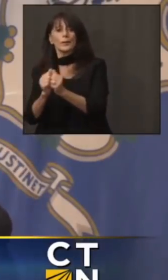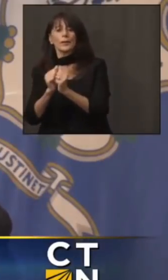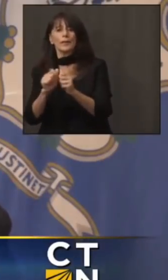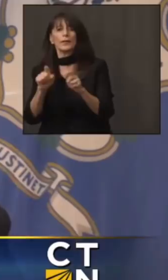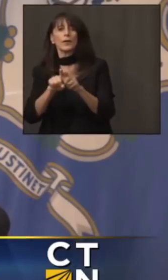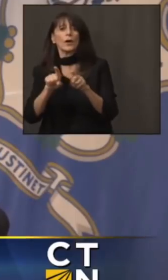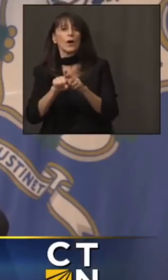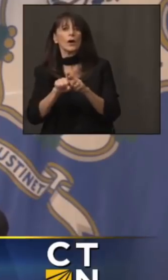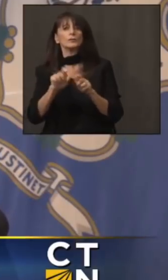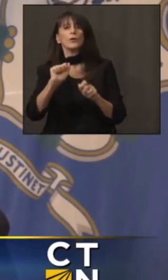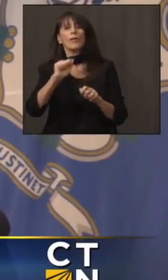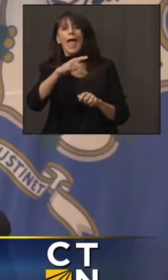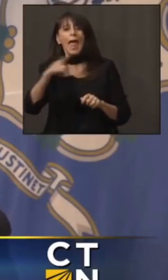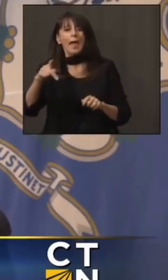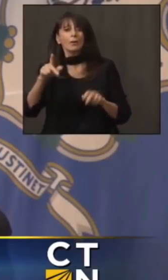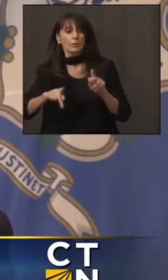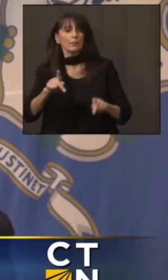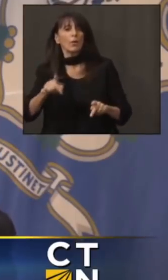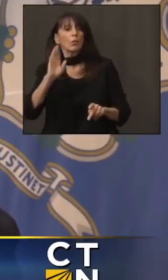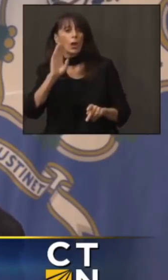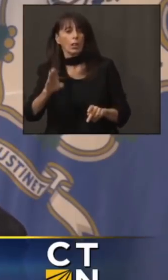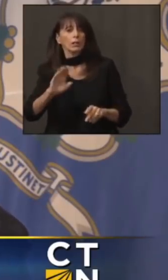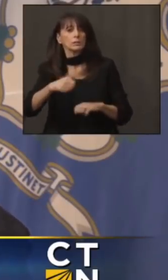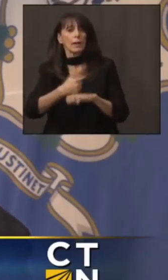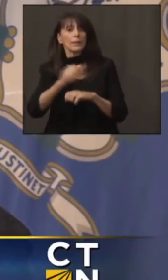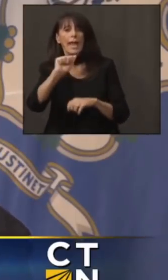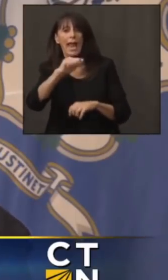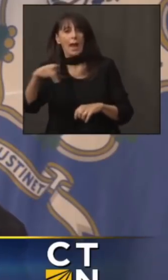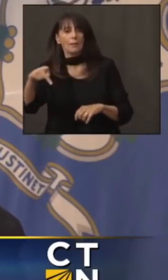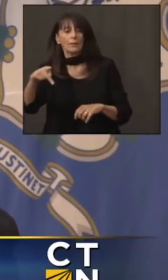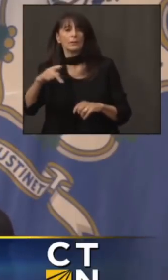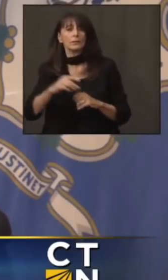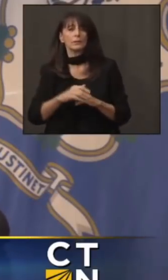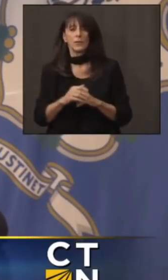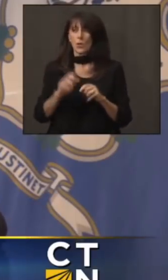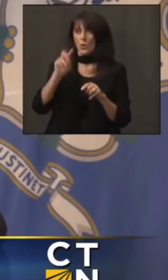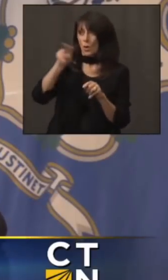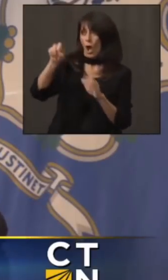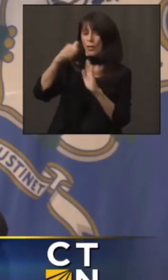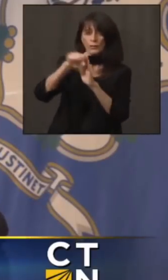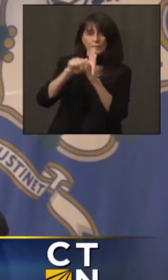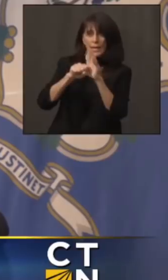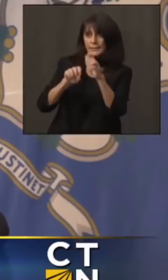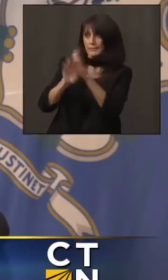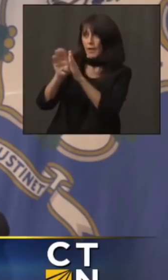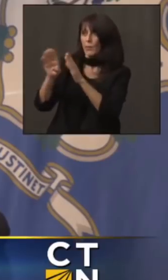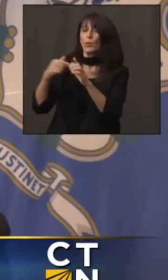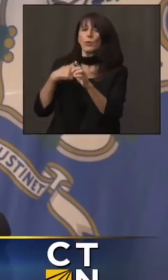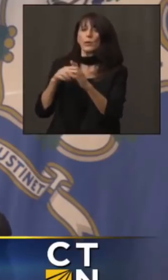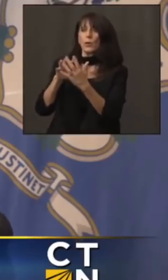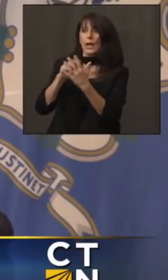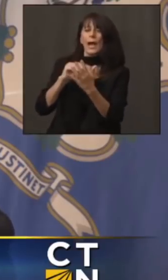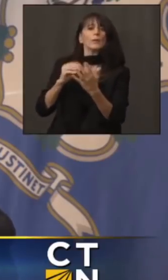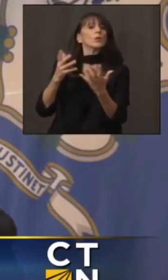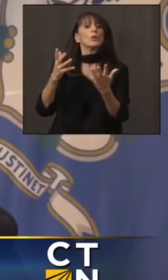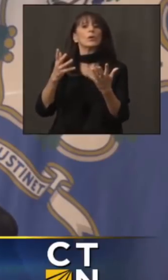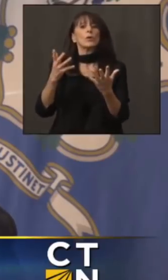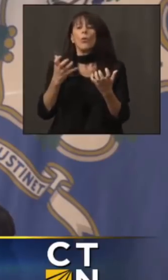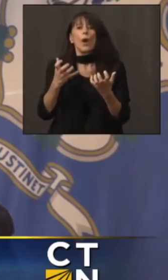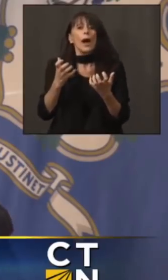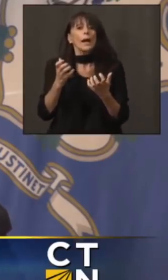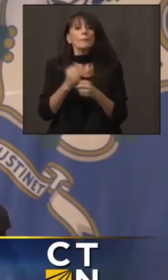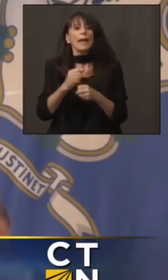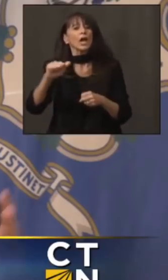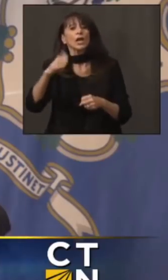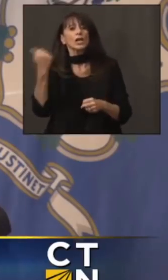people themselves. And we'll learn by example from some of the other states. I think it's just one more tool. Look, I got to